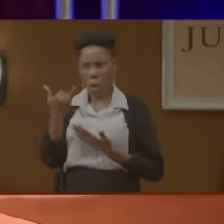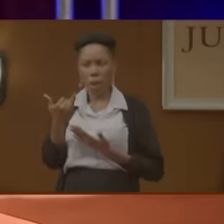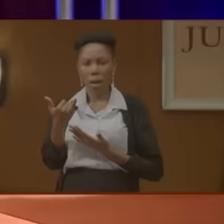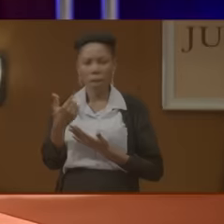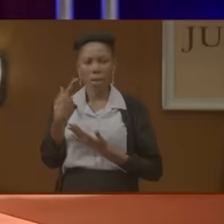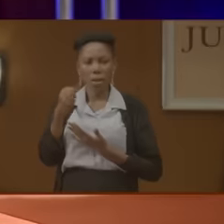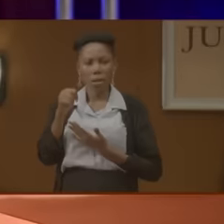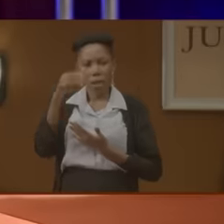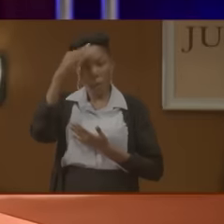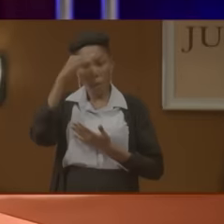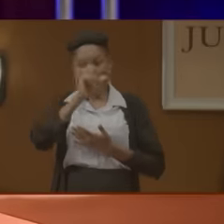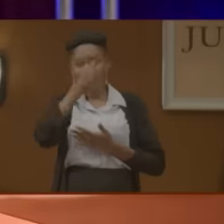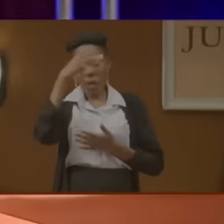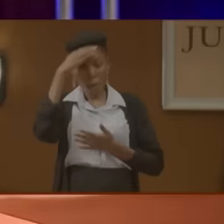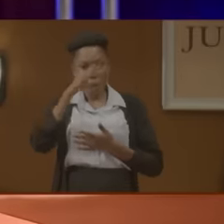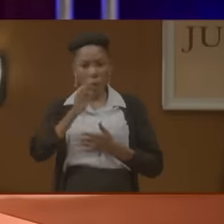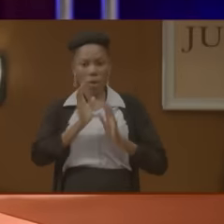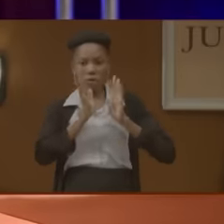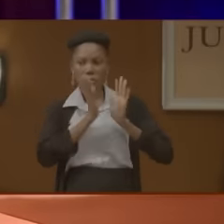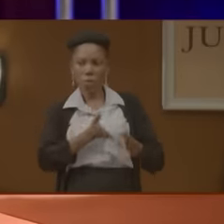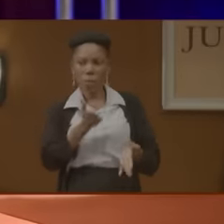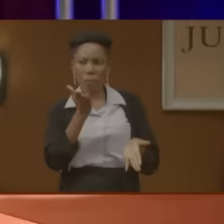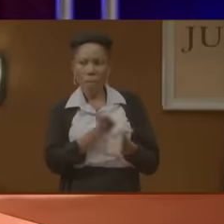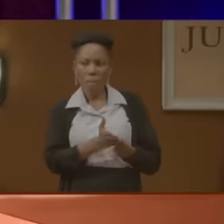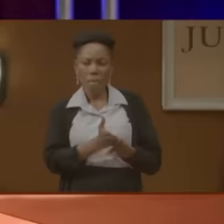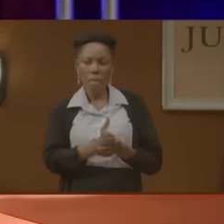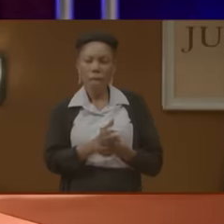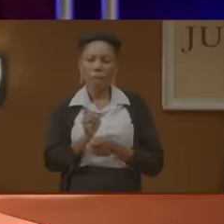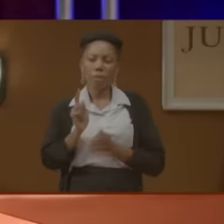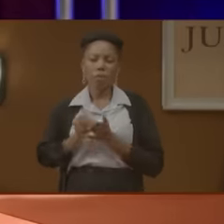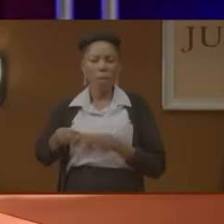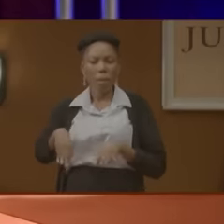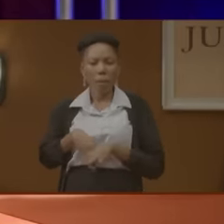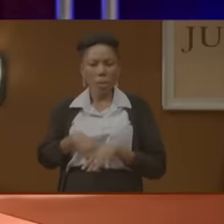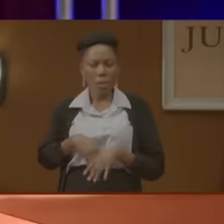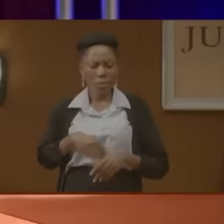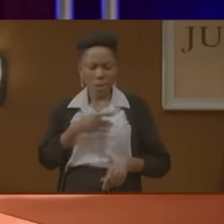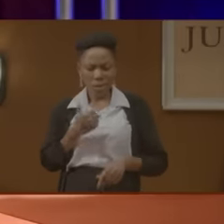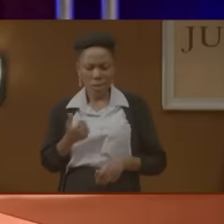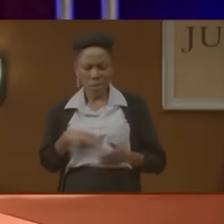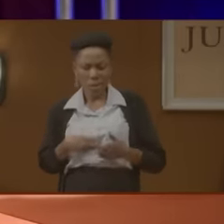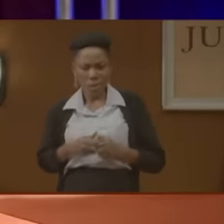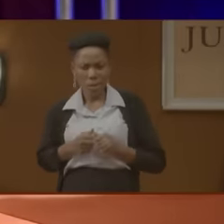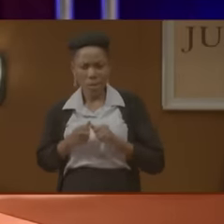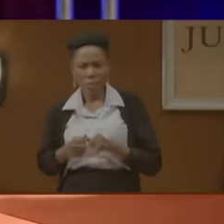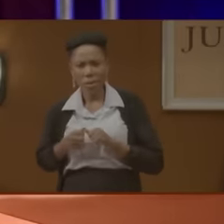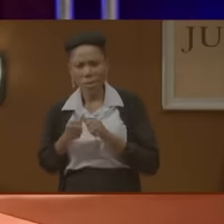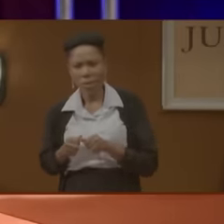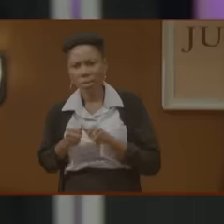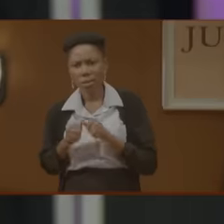the marriage. The guy left the marriage because of the issue. Now, this thing kept on and on and on. And before